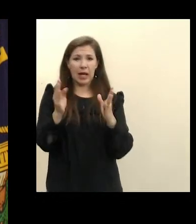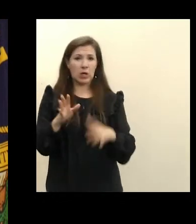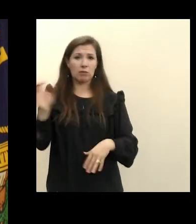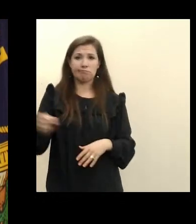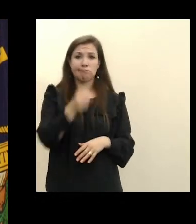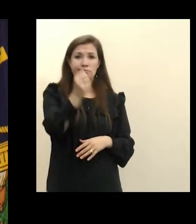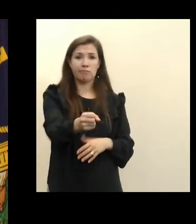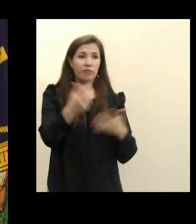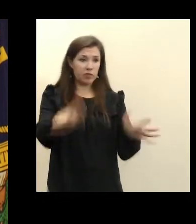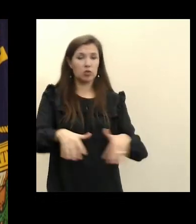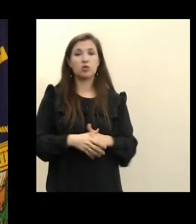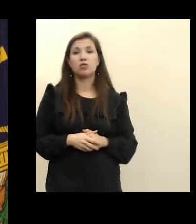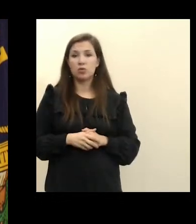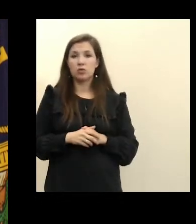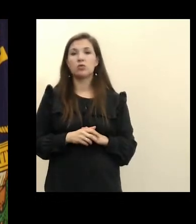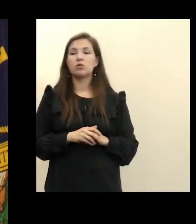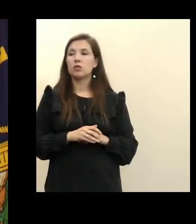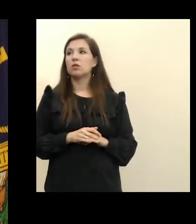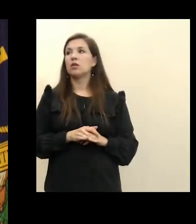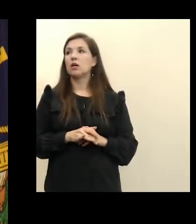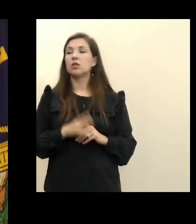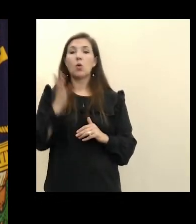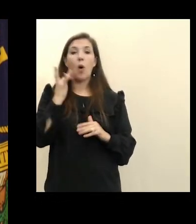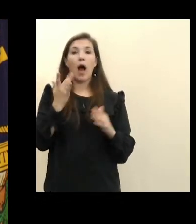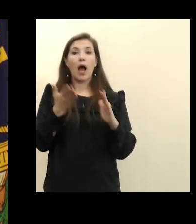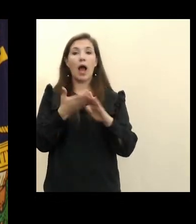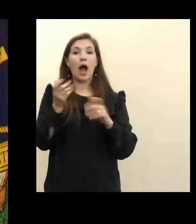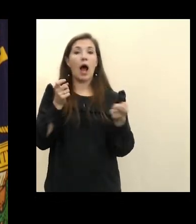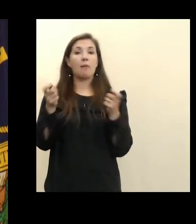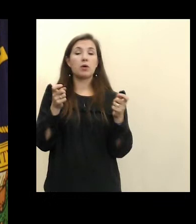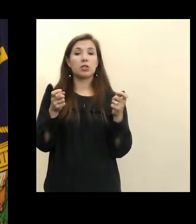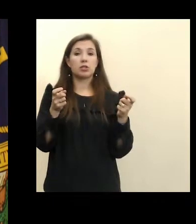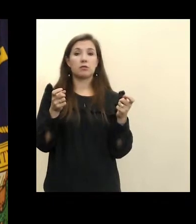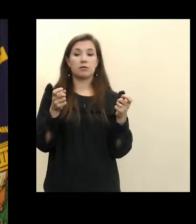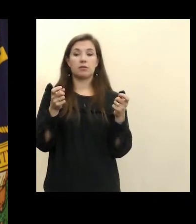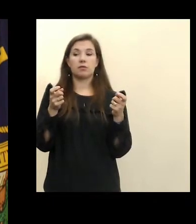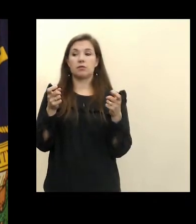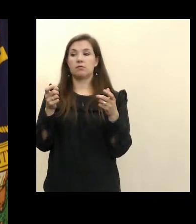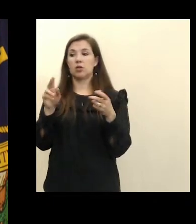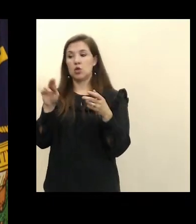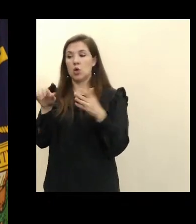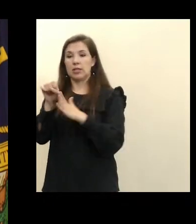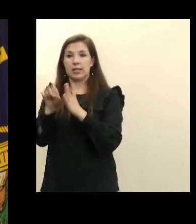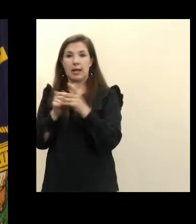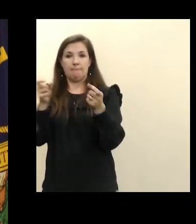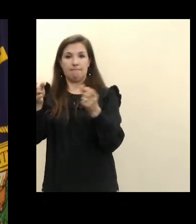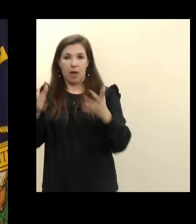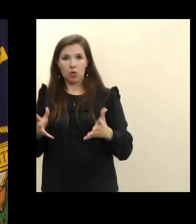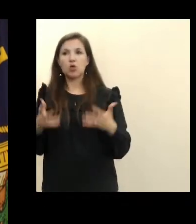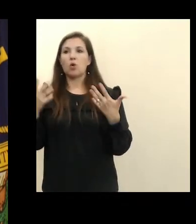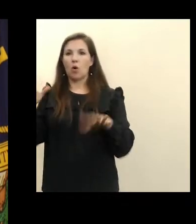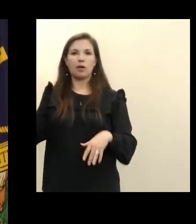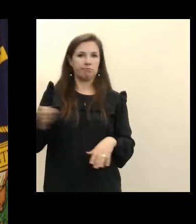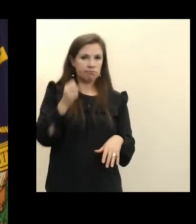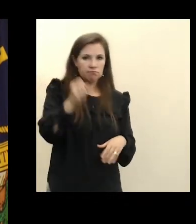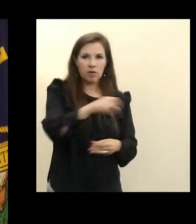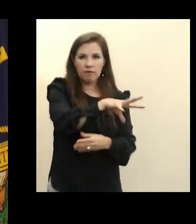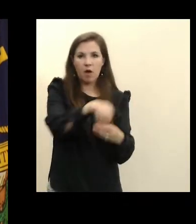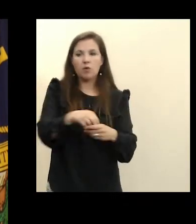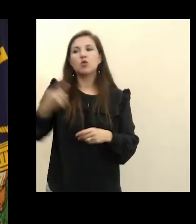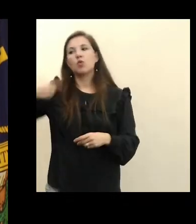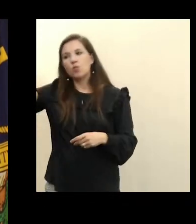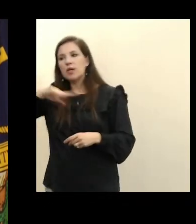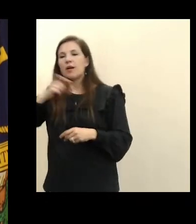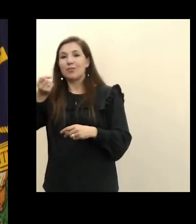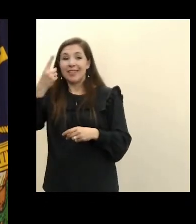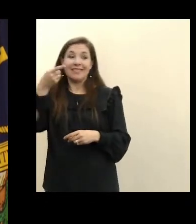place. And that's why the operations manager for the state of New York and I have talked about it, because we understand the seriousness